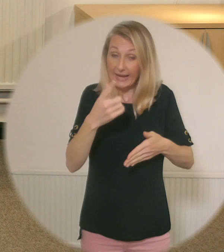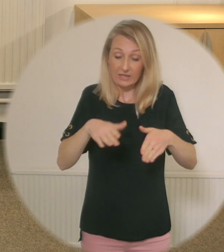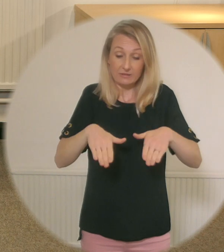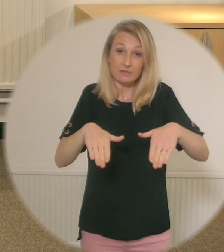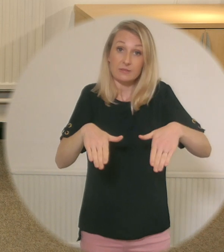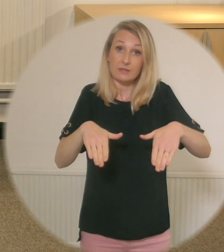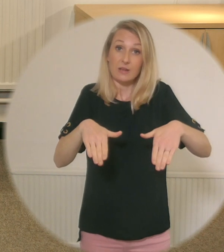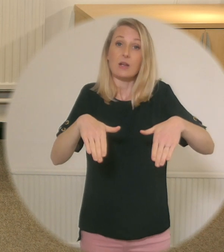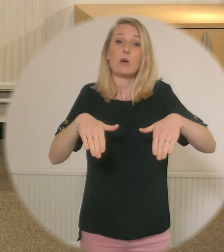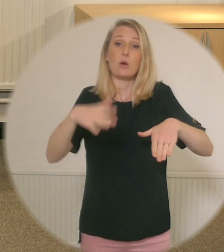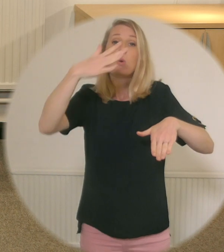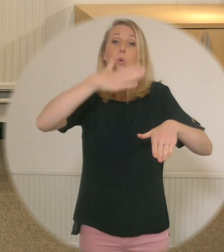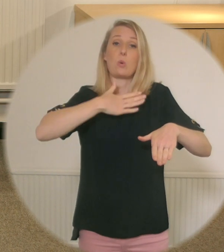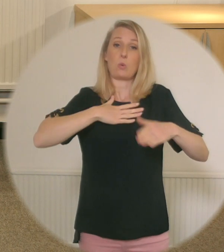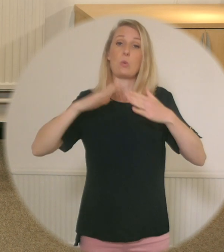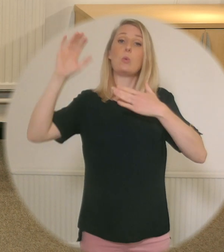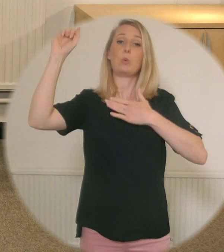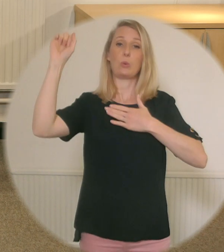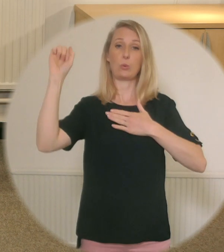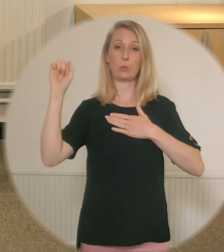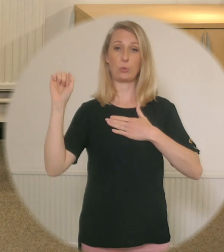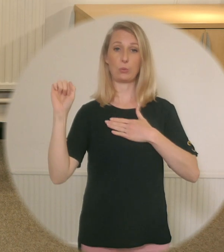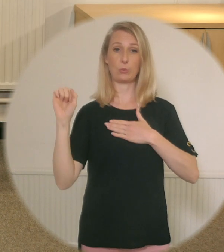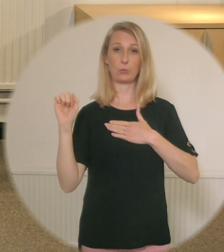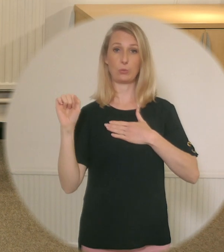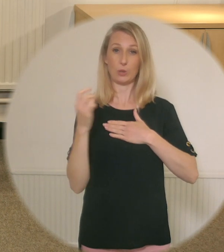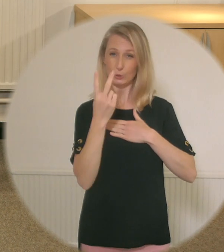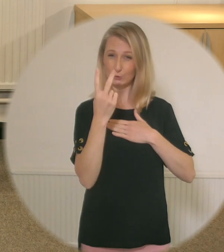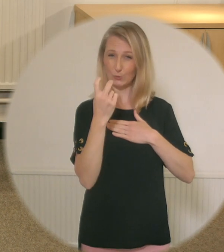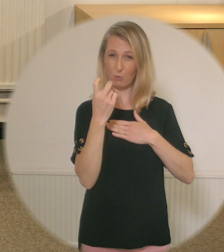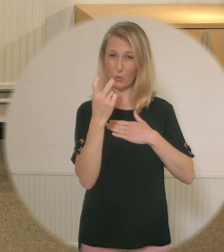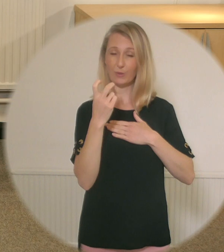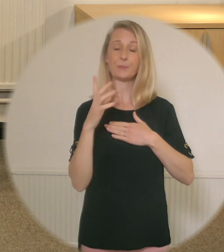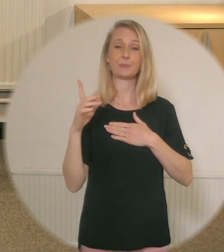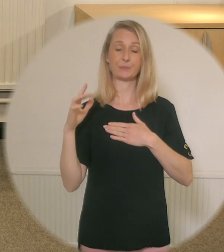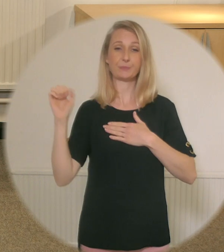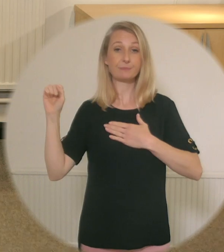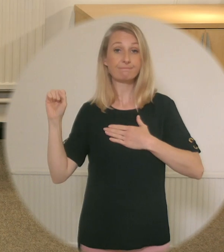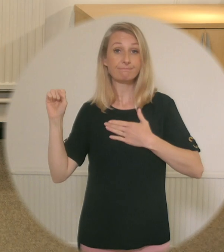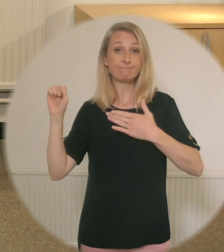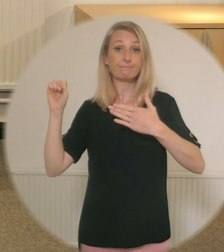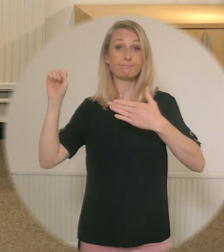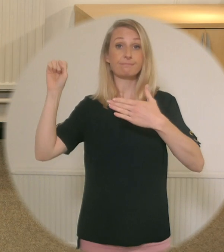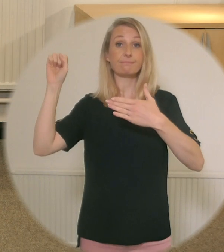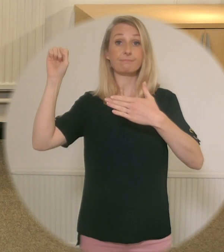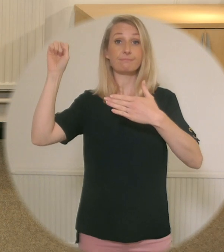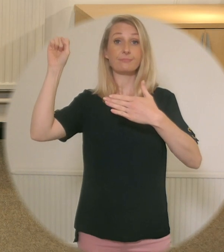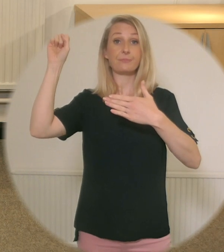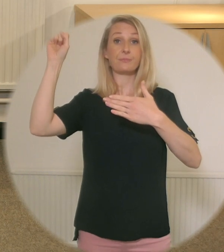Exhale, lower the heels down. Let's do that 2 more times. Inhale, rising up.